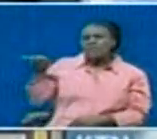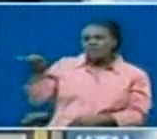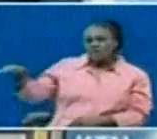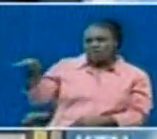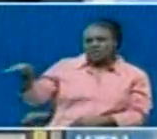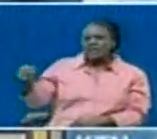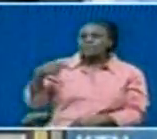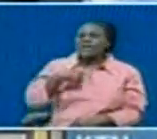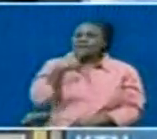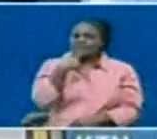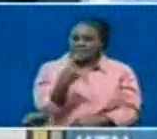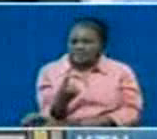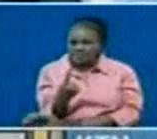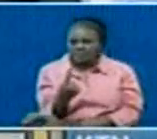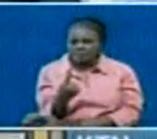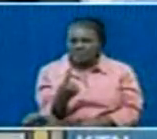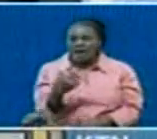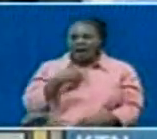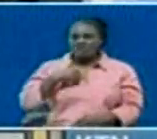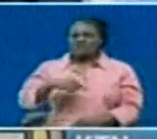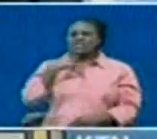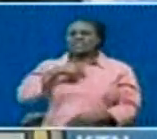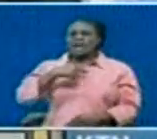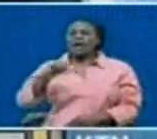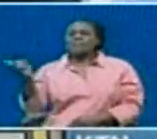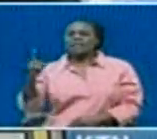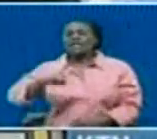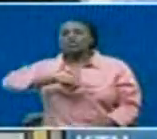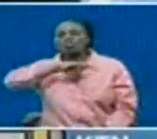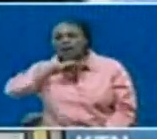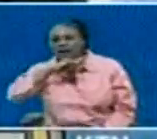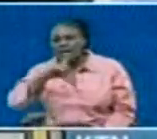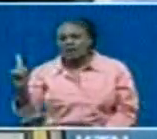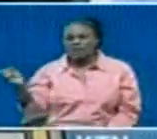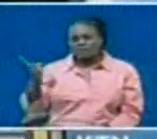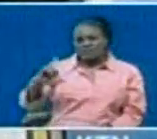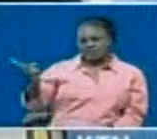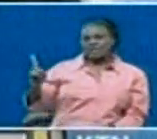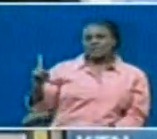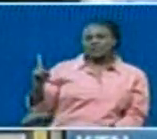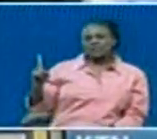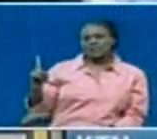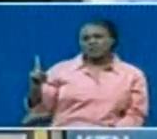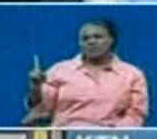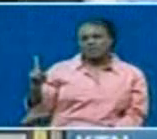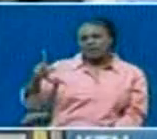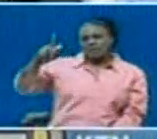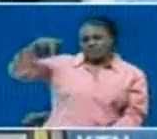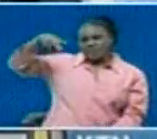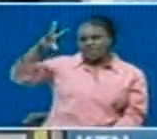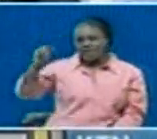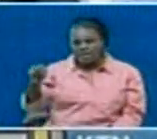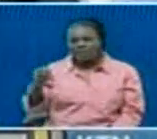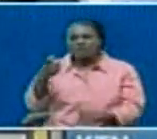I hosted the presidents of Uganda, President Yoweri Museveni, Prime Minister